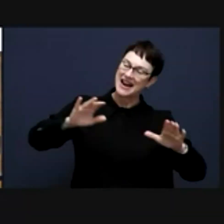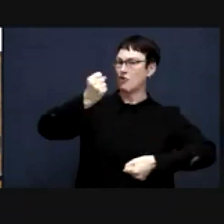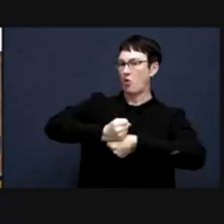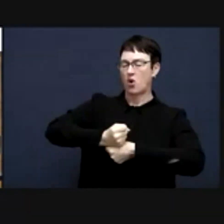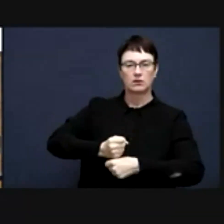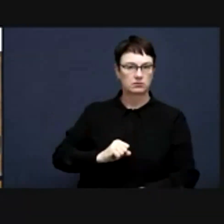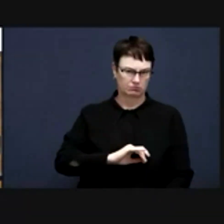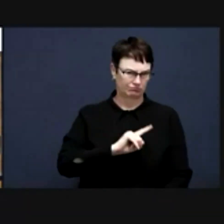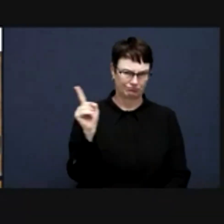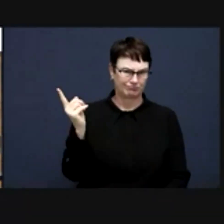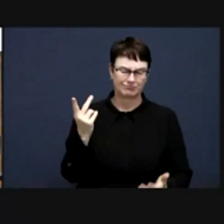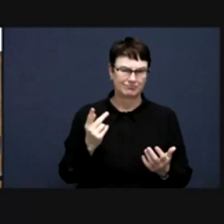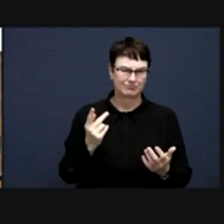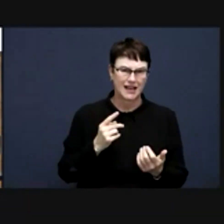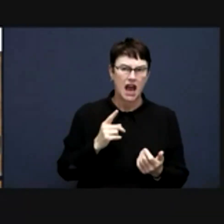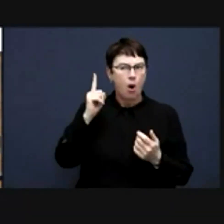not be even